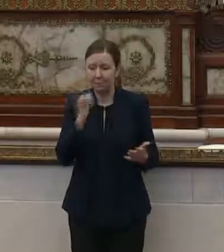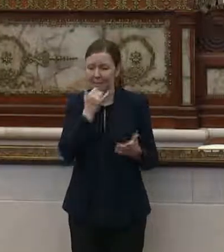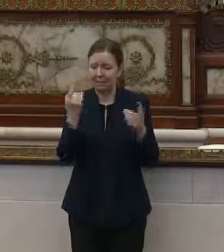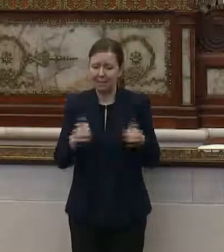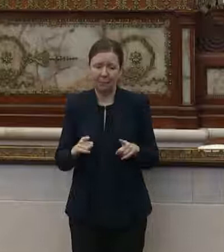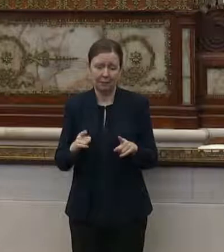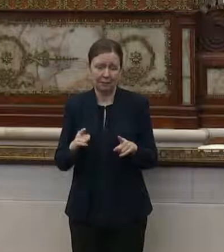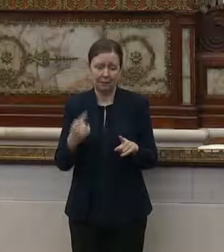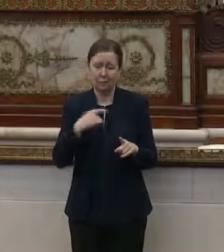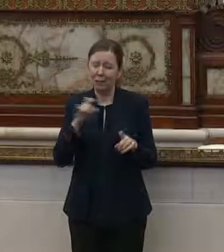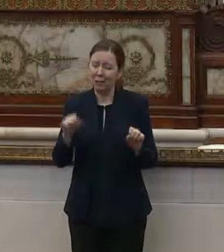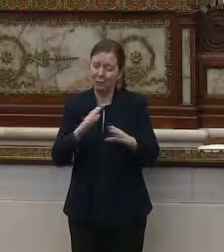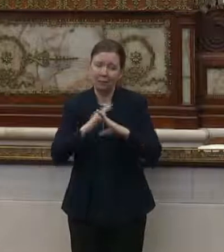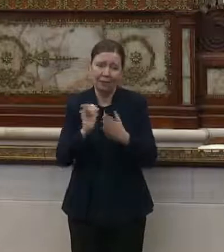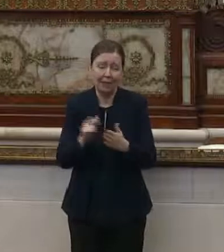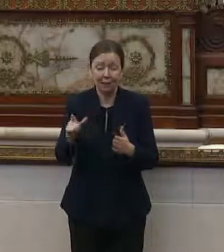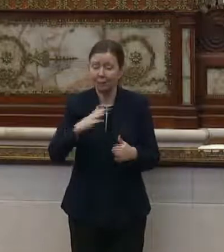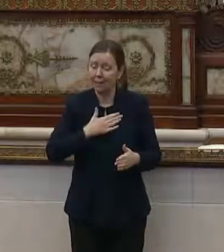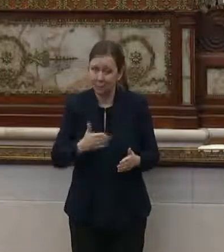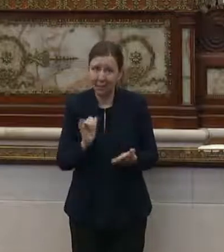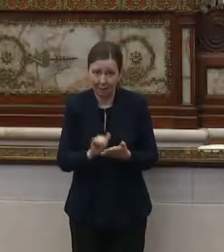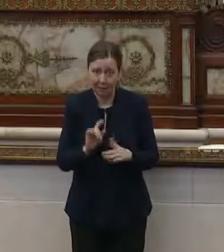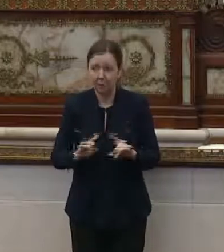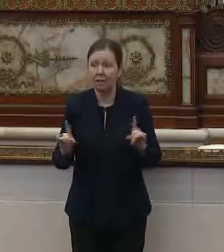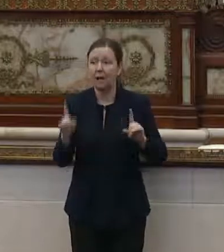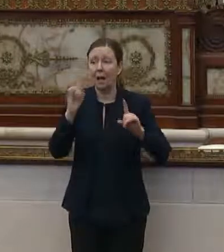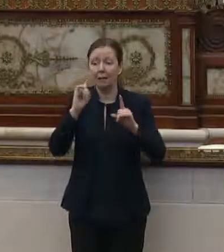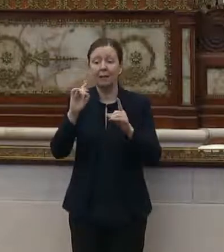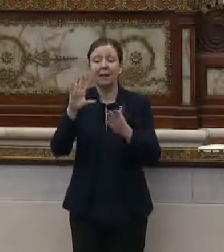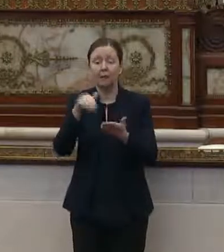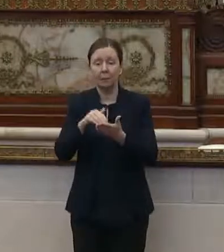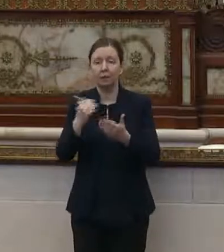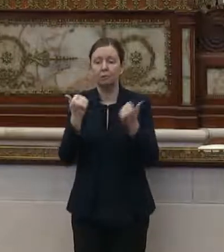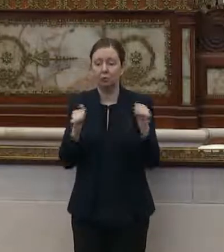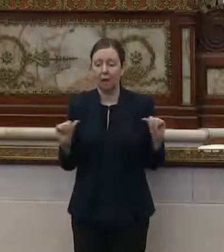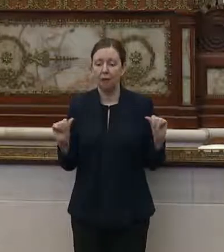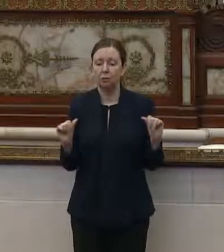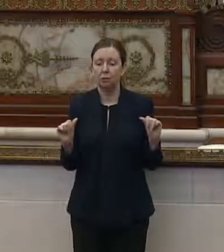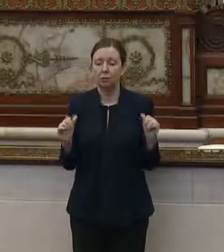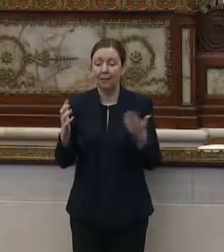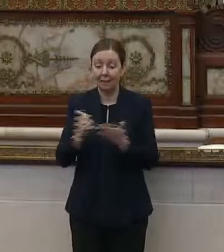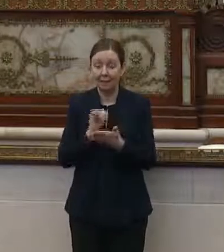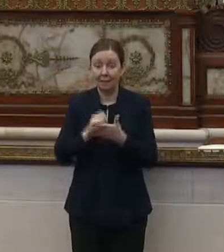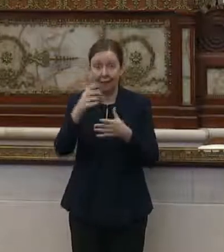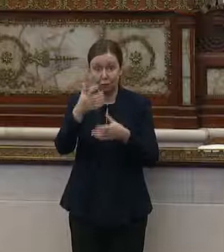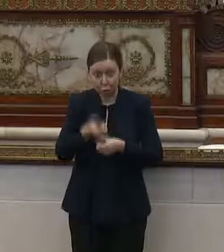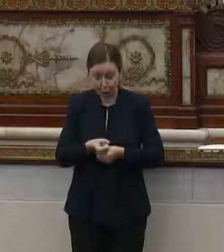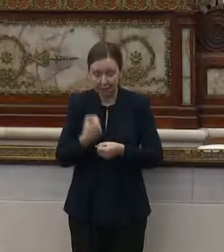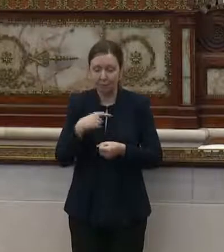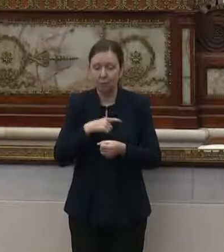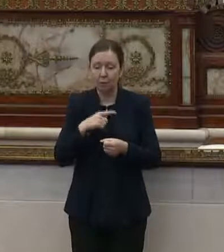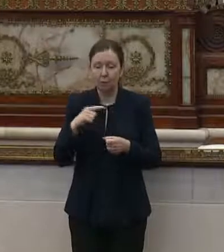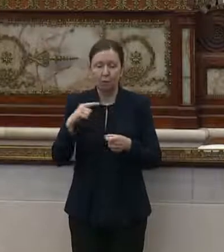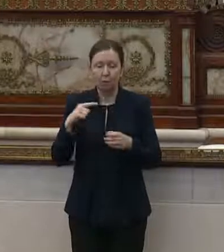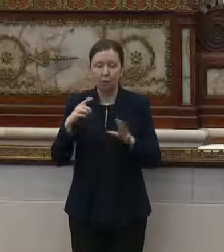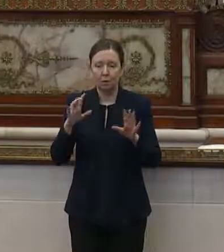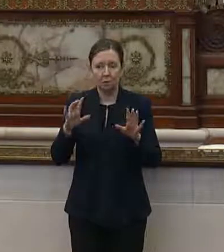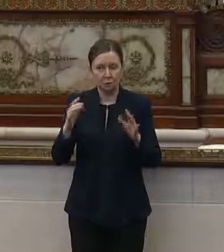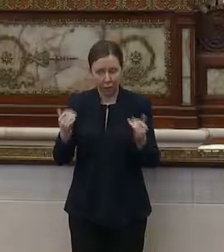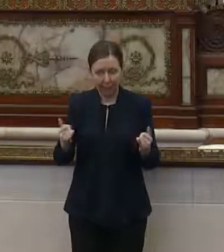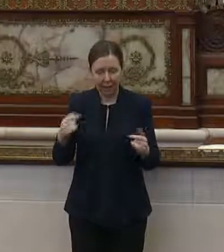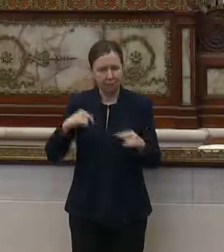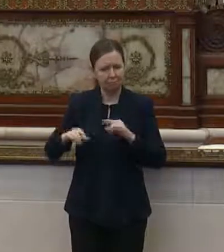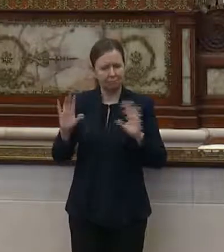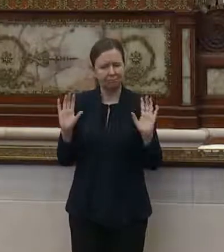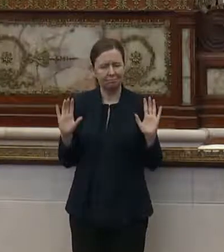think even you, Dr. Farley, admitted that. But I think in the midst of trying to gain that trust, I think we're taking a step back today right now